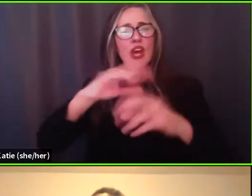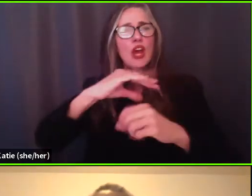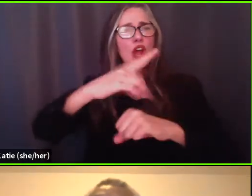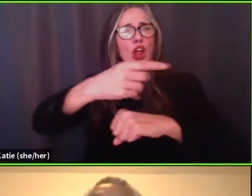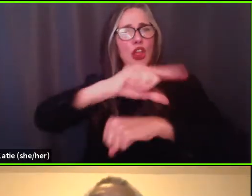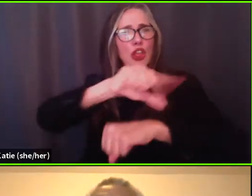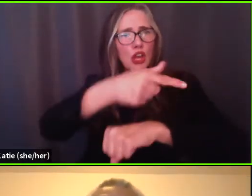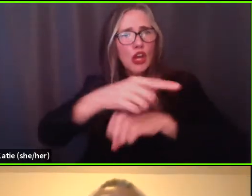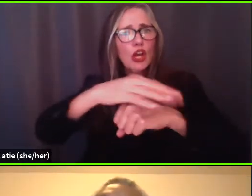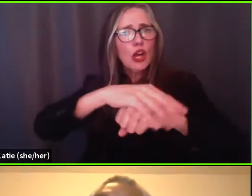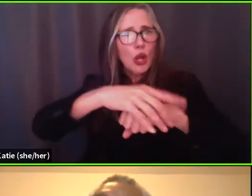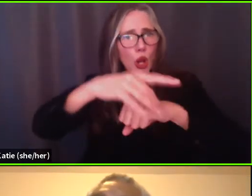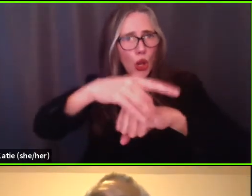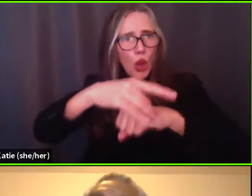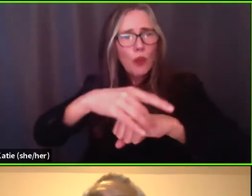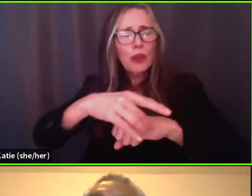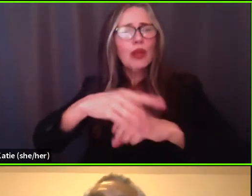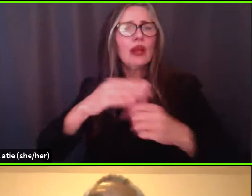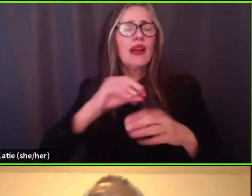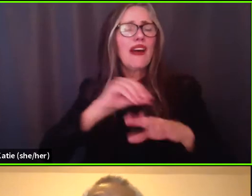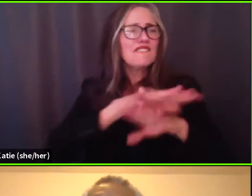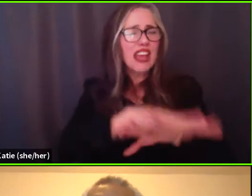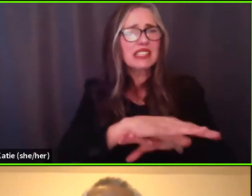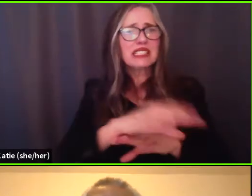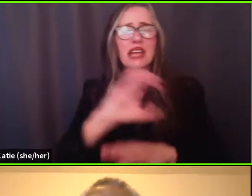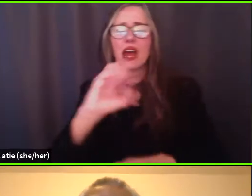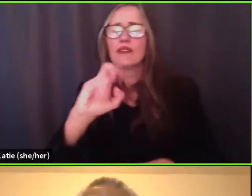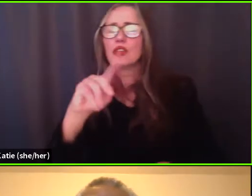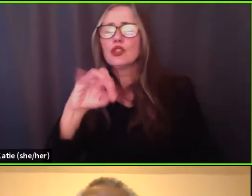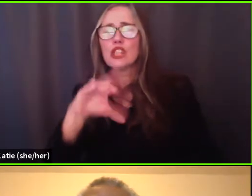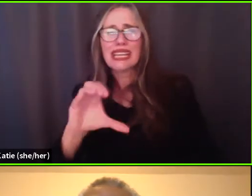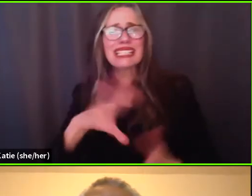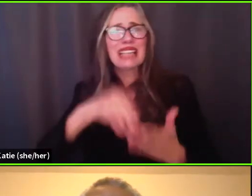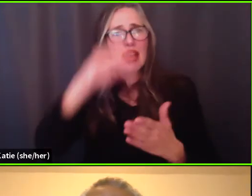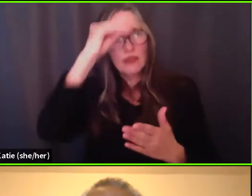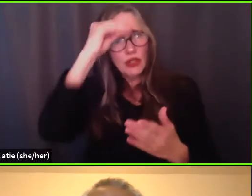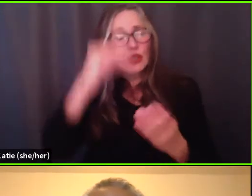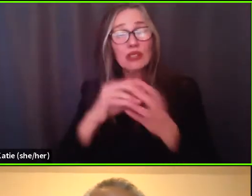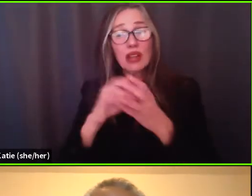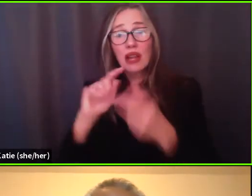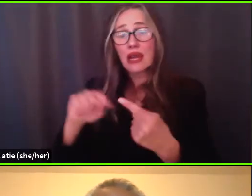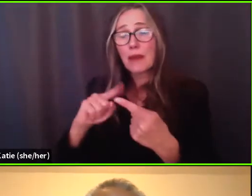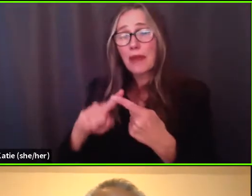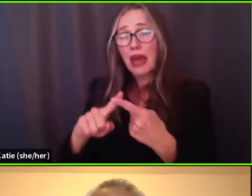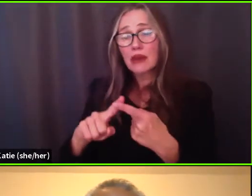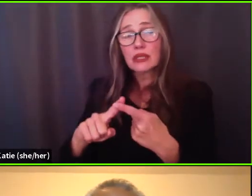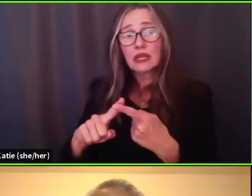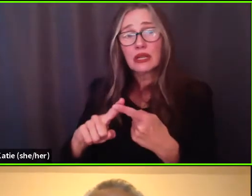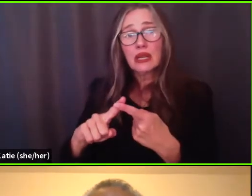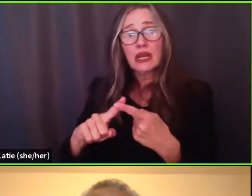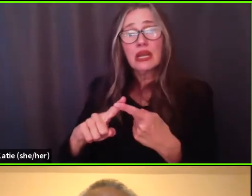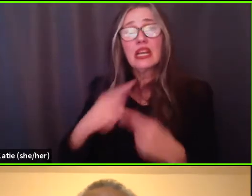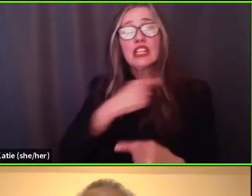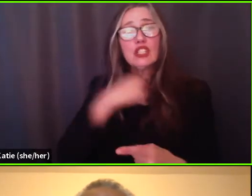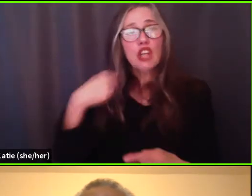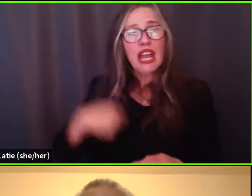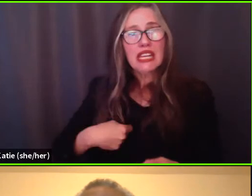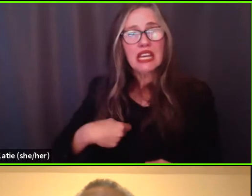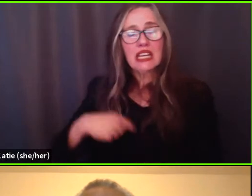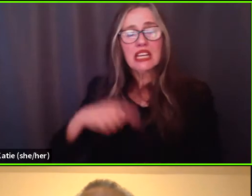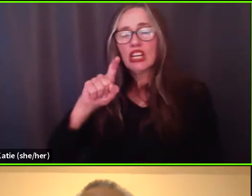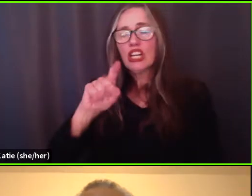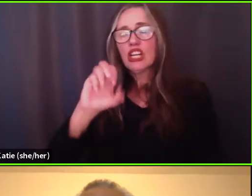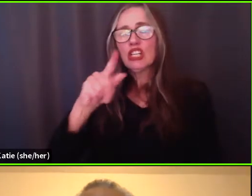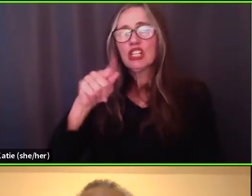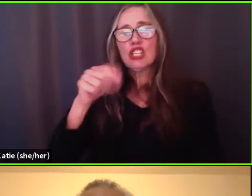afterlifes of eugenics i have been learning a lot about the general societal situation in jianjing province in china which seems to bring